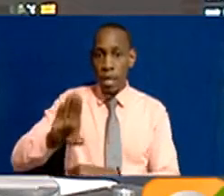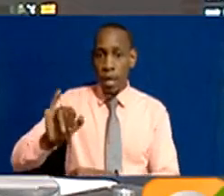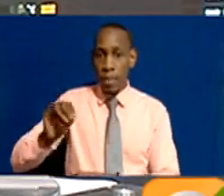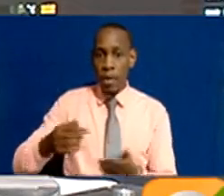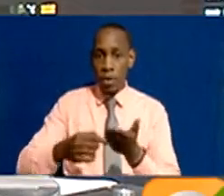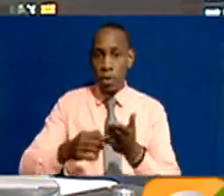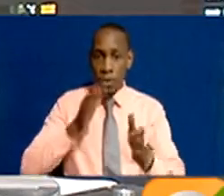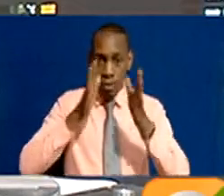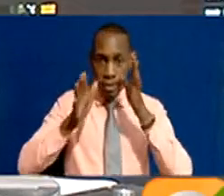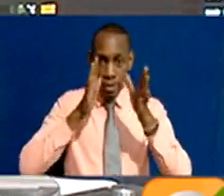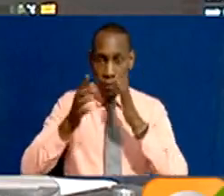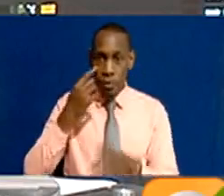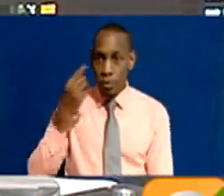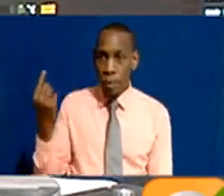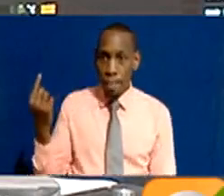biotechnology innovations.